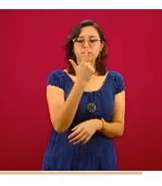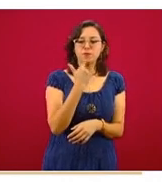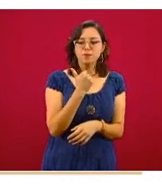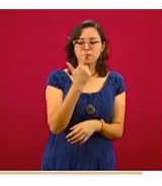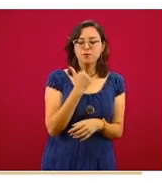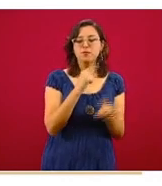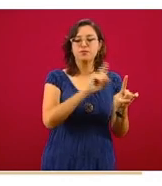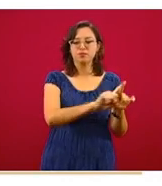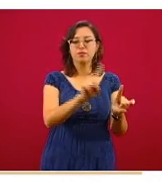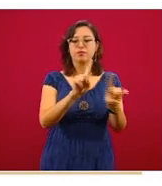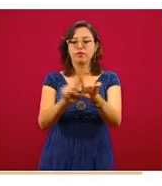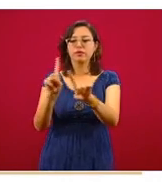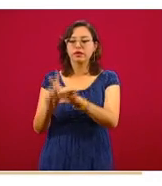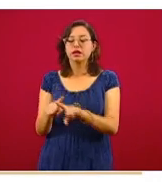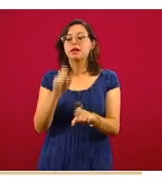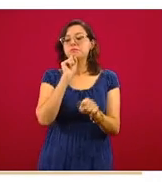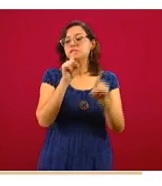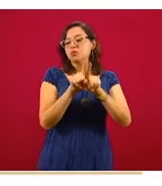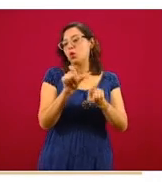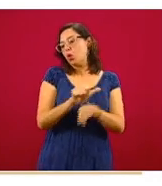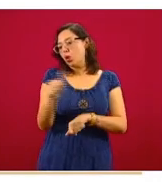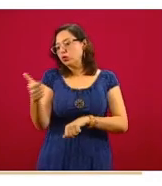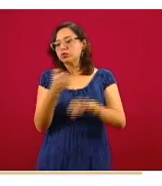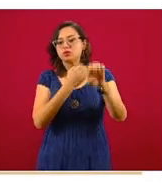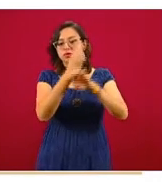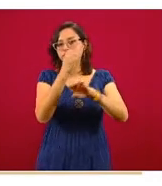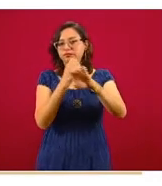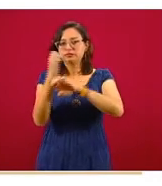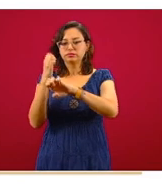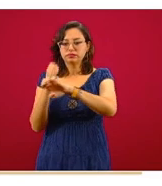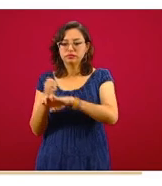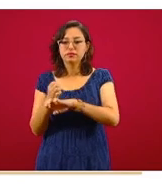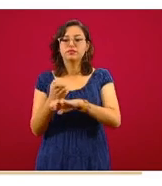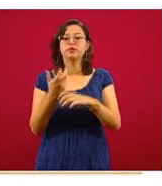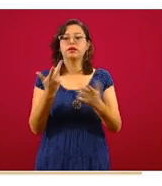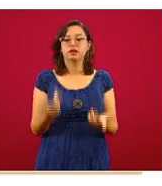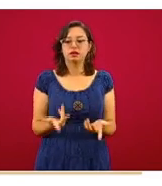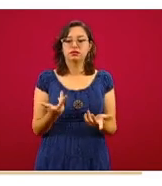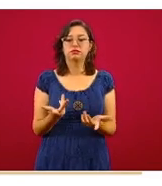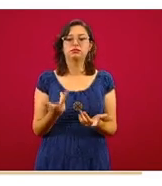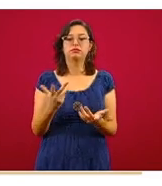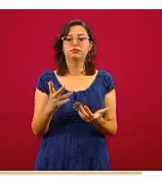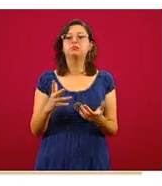observe that a lot of the states are showing now orange, even